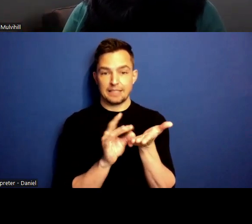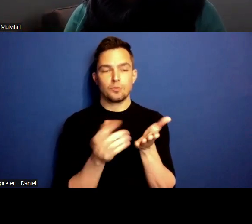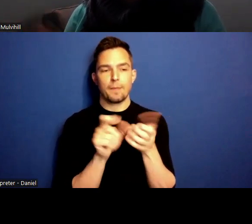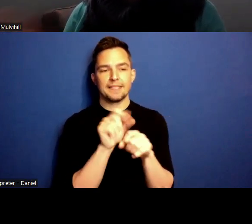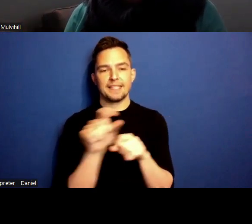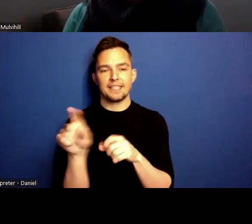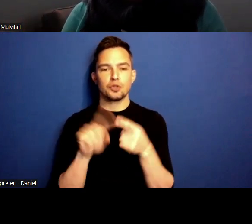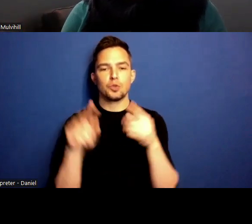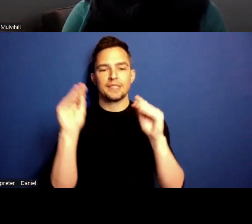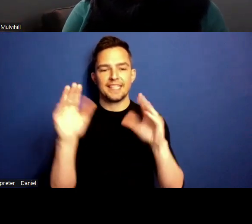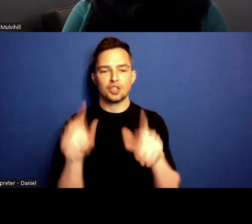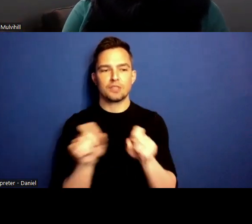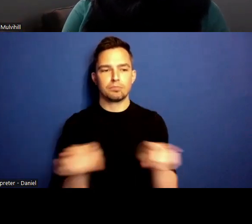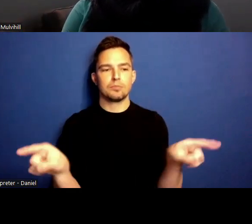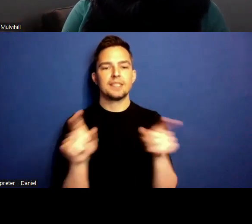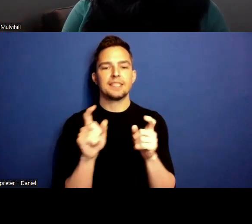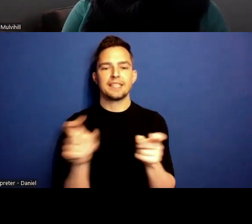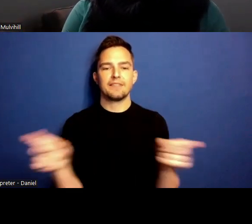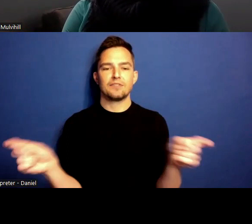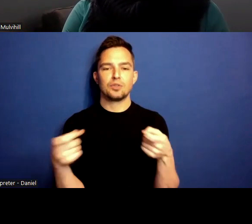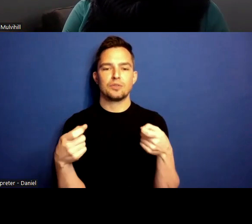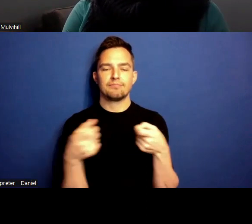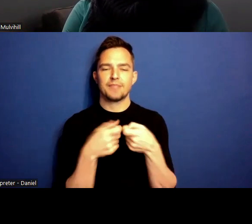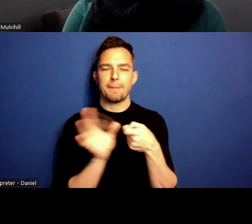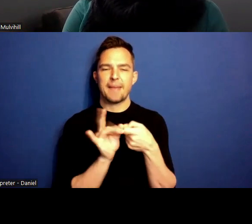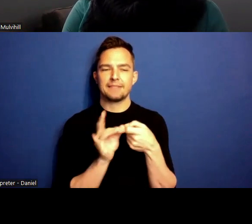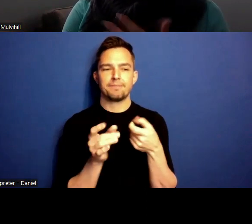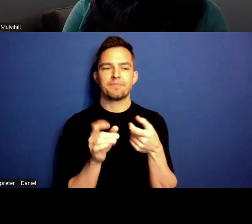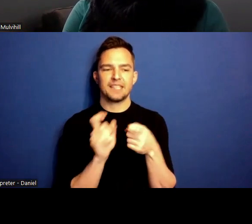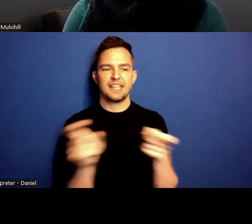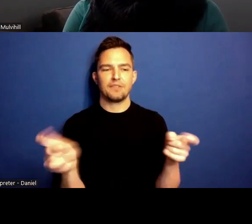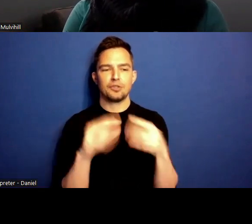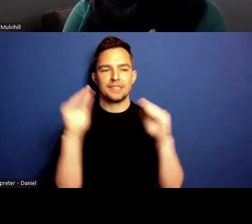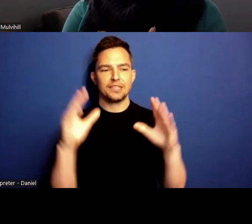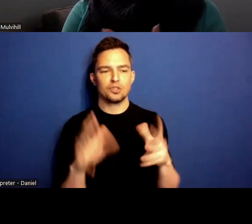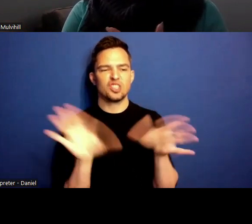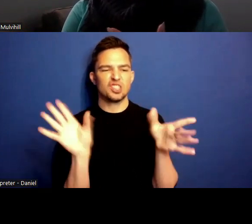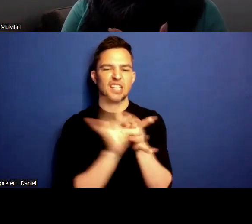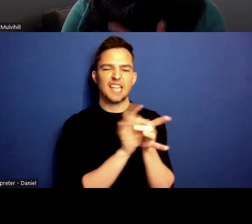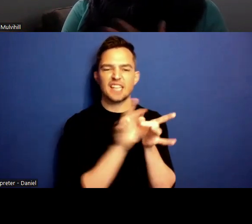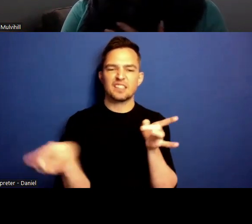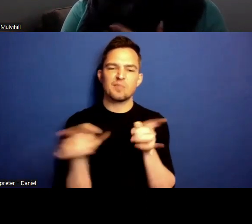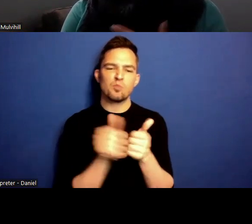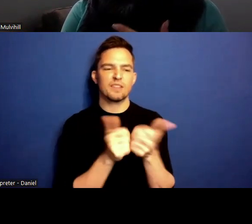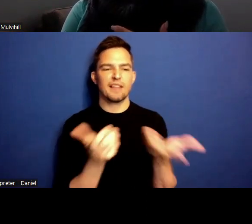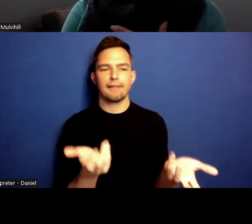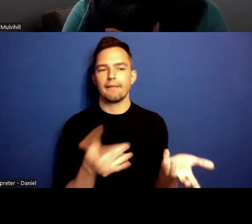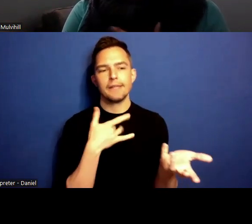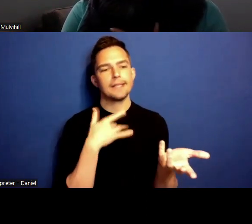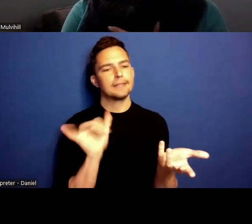well, for them to give out to students, to be able to just connect them with feelings